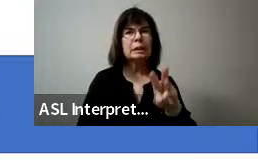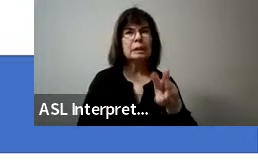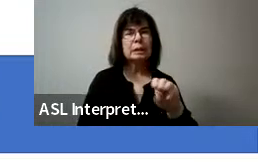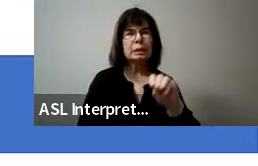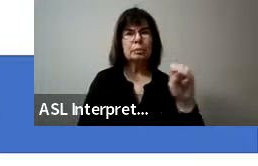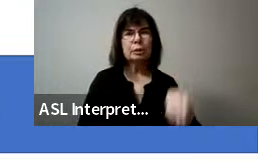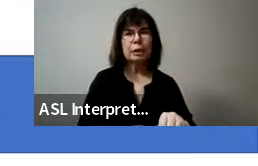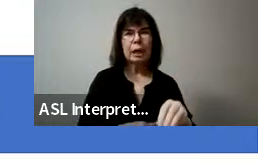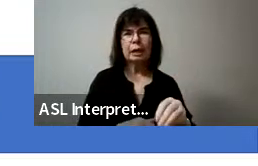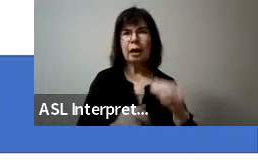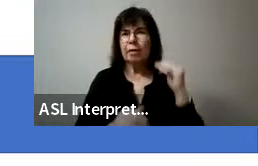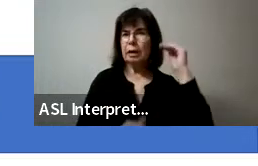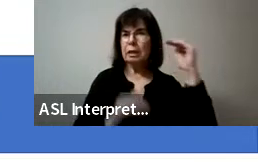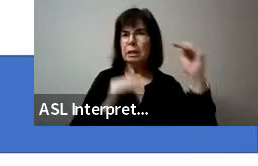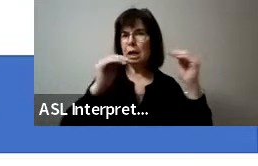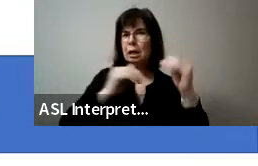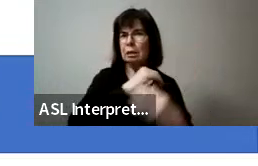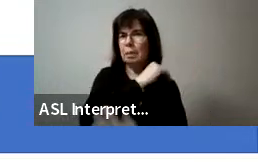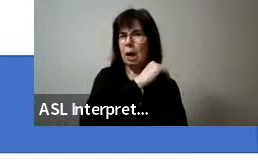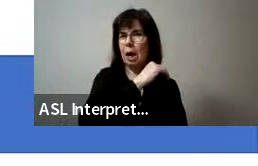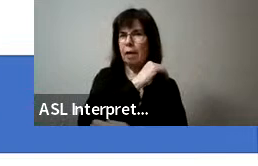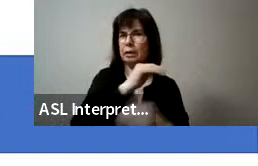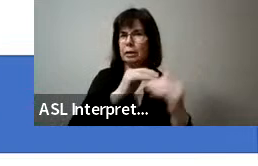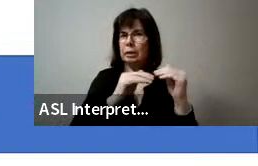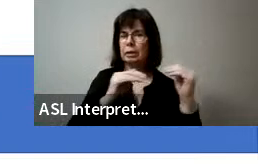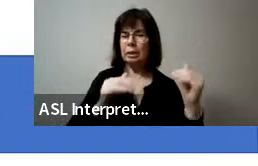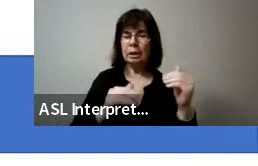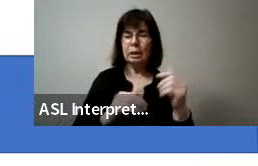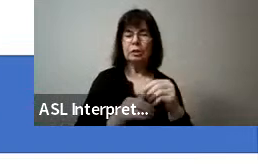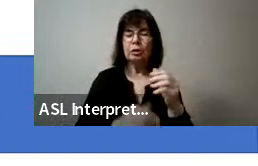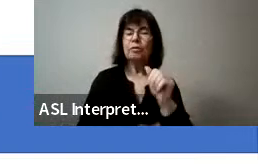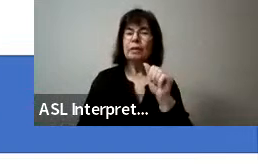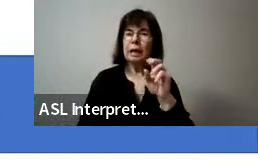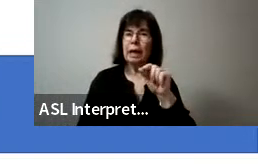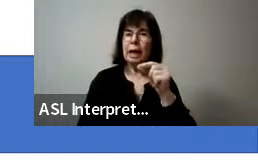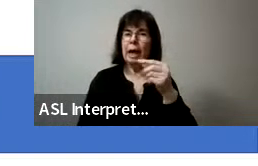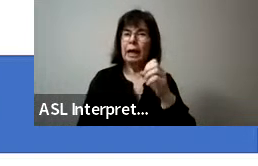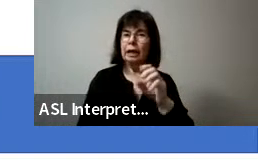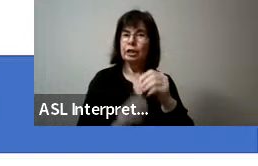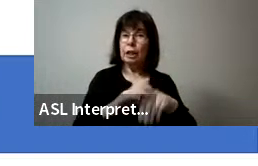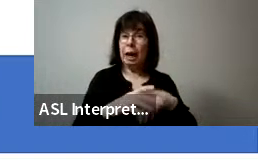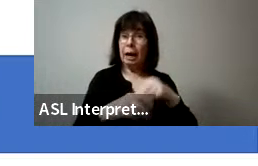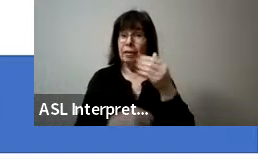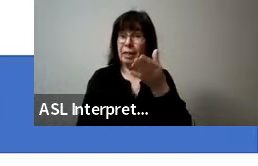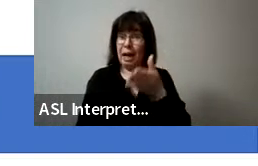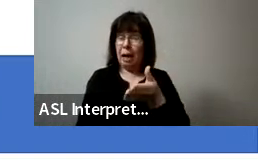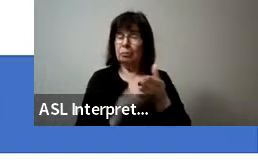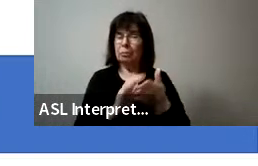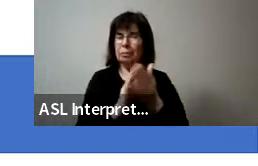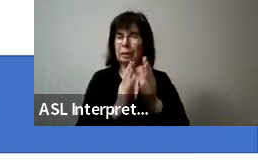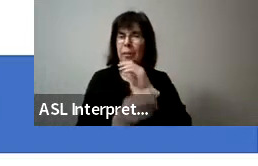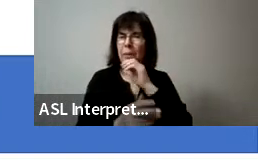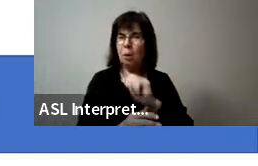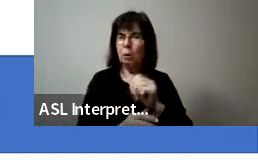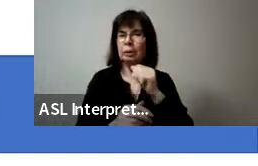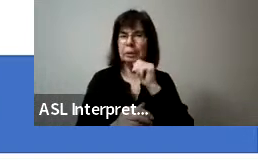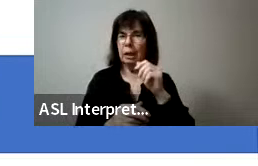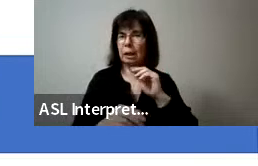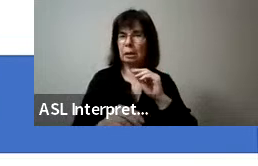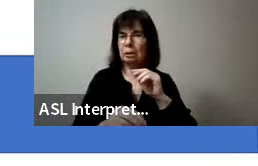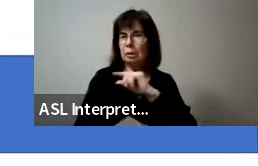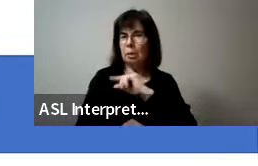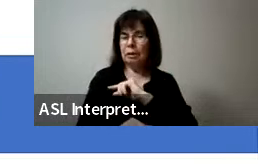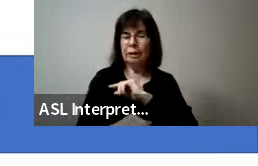So if they've aged out of those aid codes, then they may now qualify for one of these Covered California